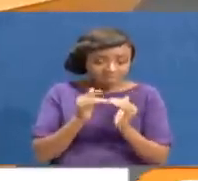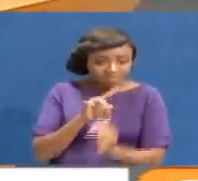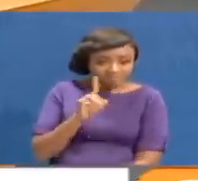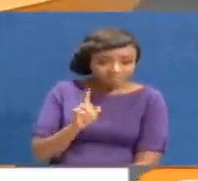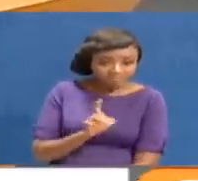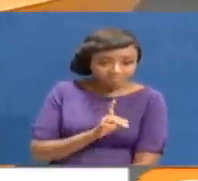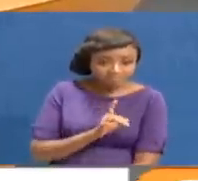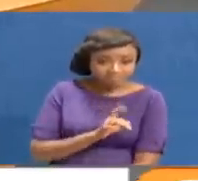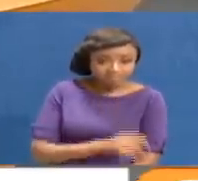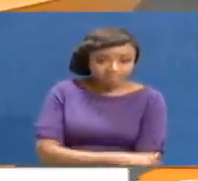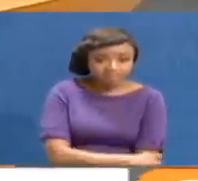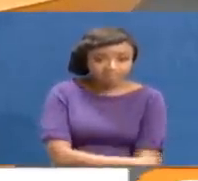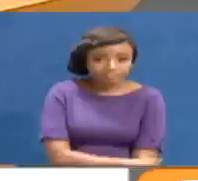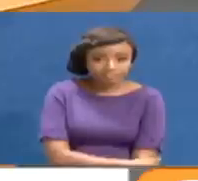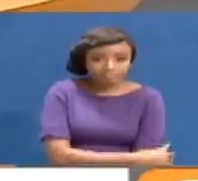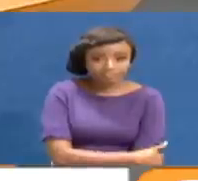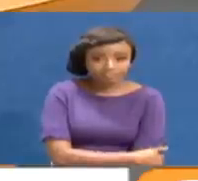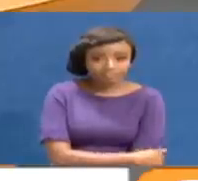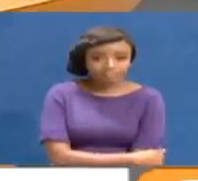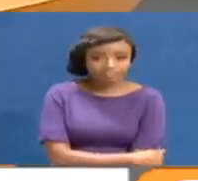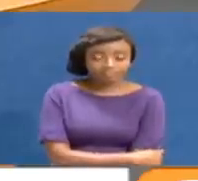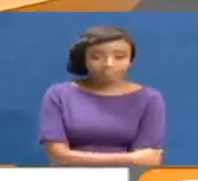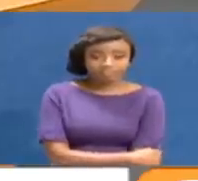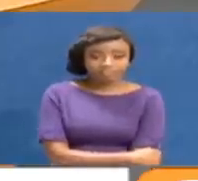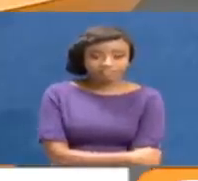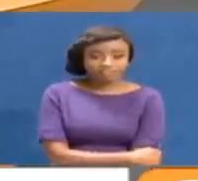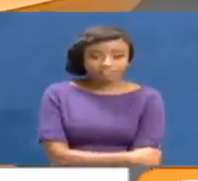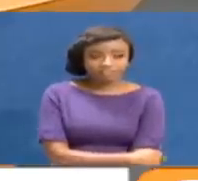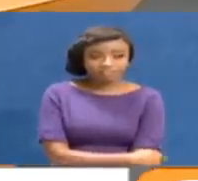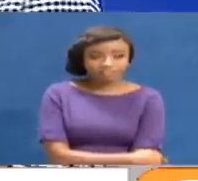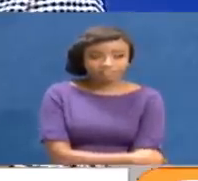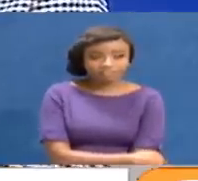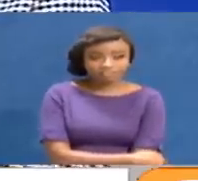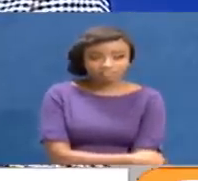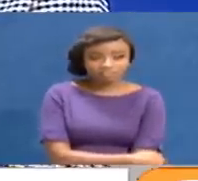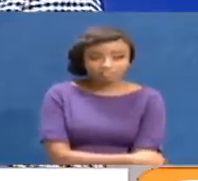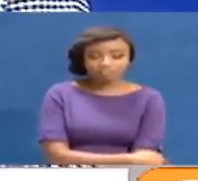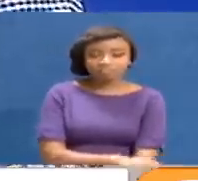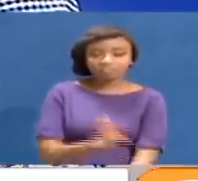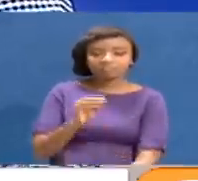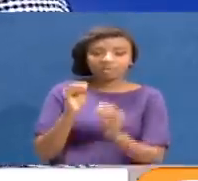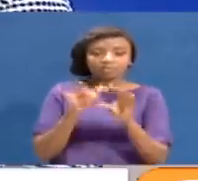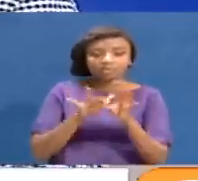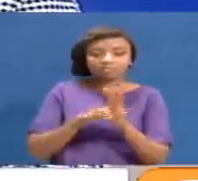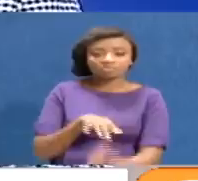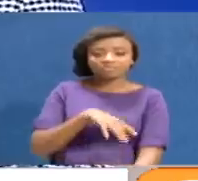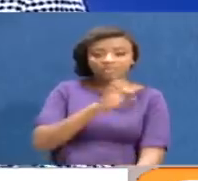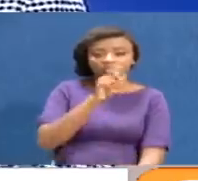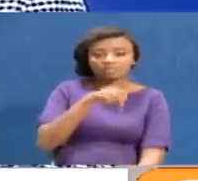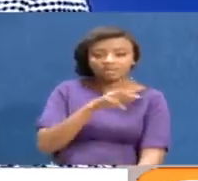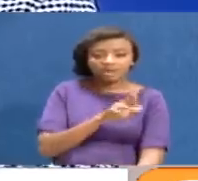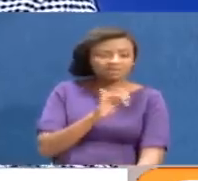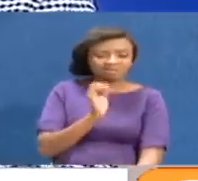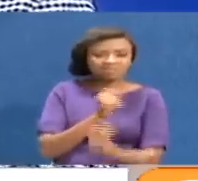because when the players decide who the referee is. Because they are the main players. The members of the EPL could well decide,